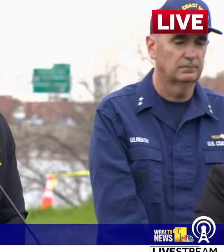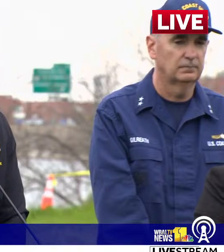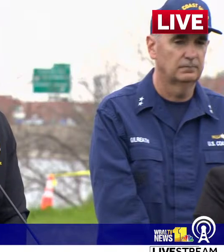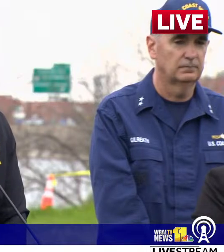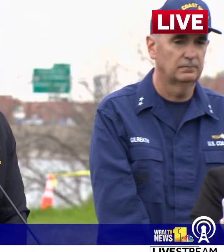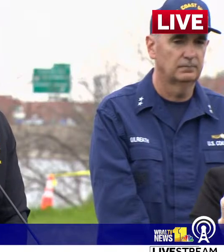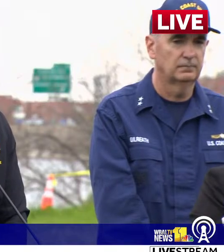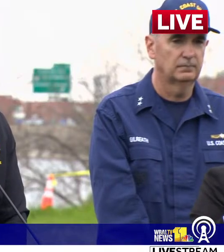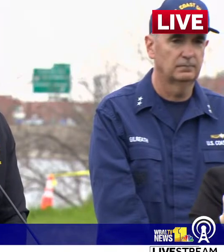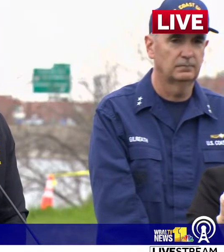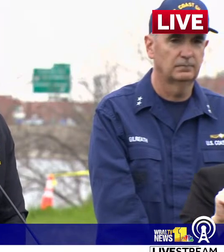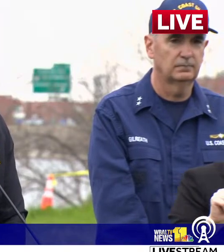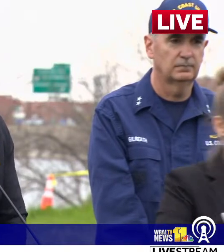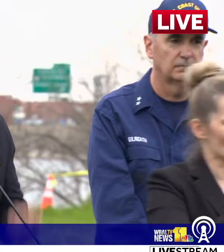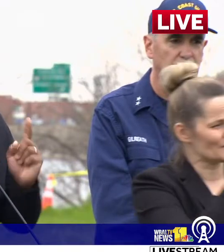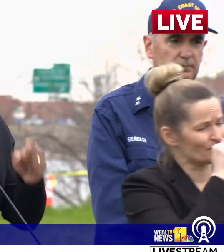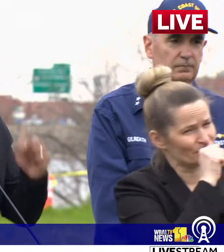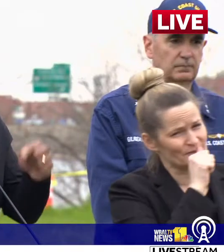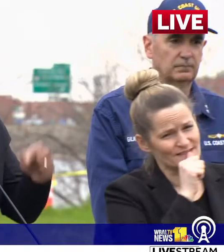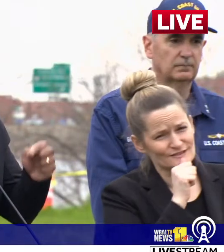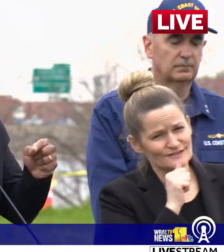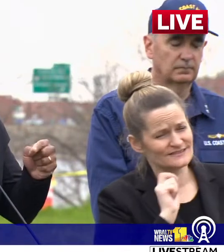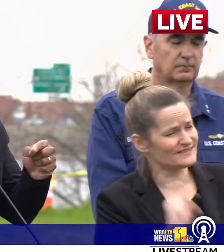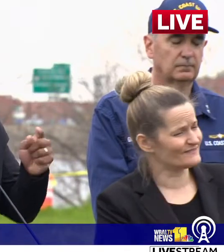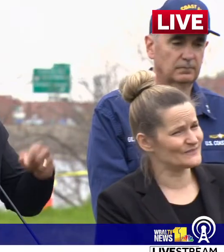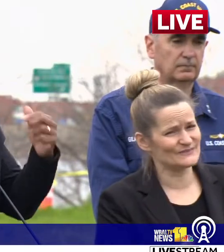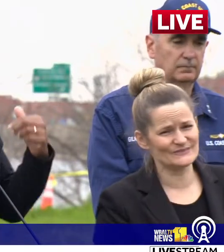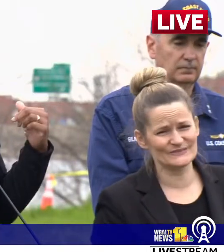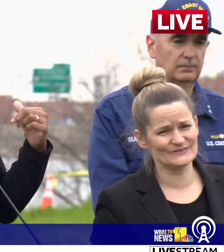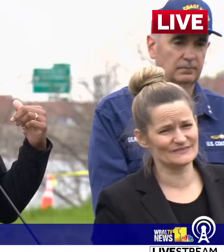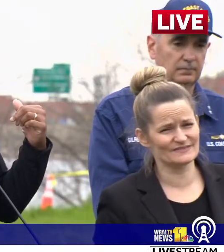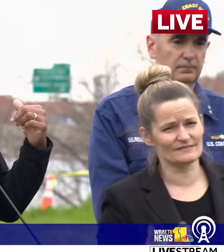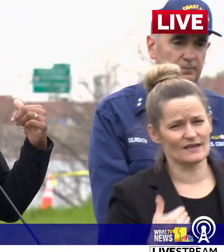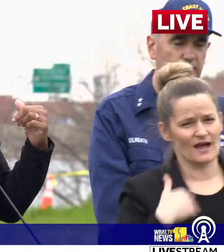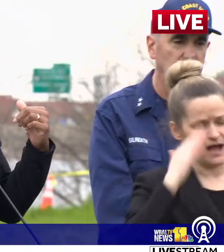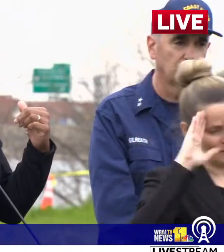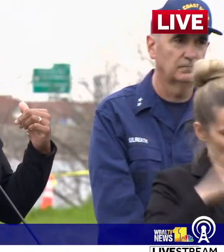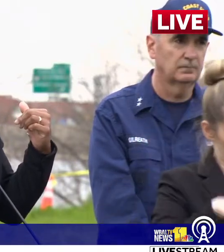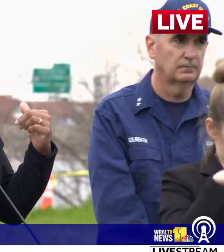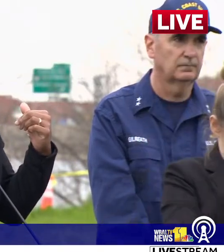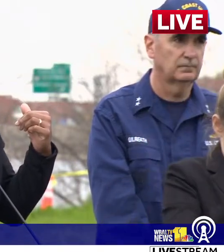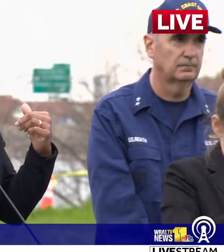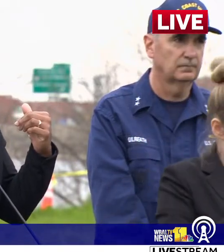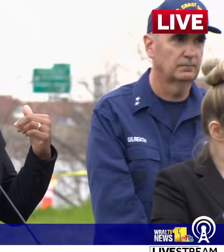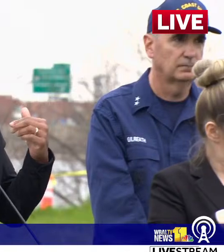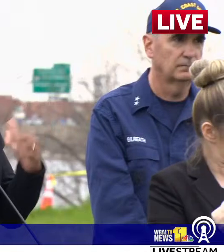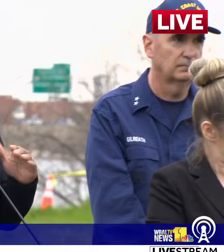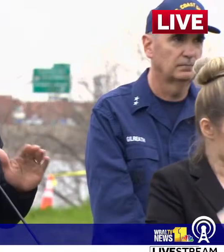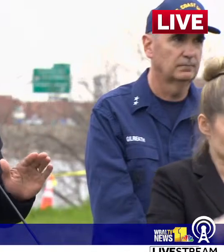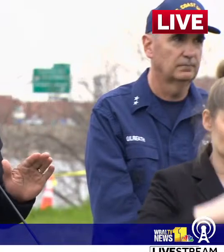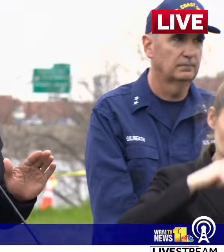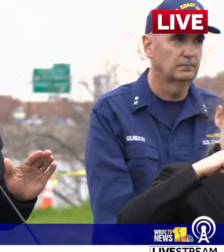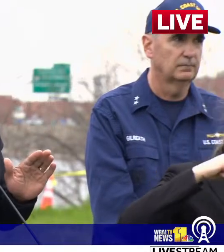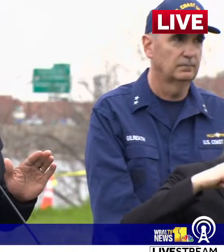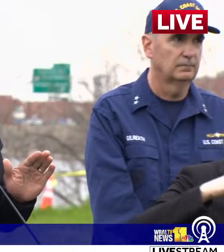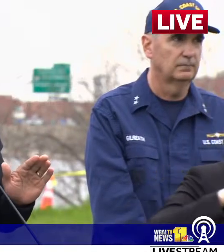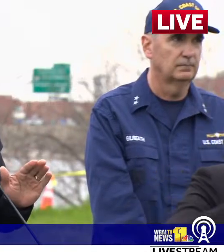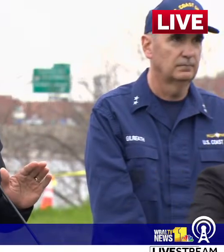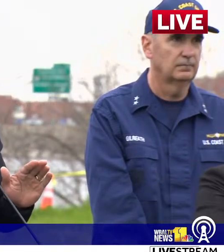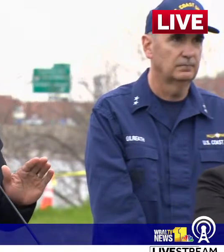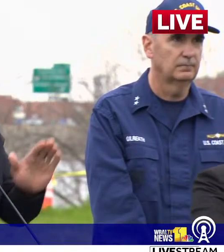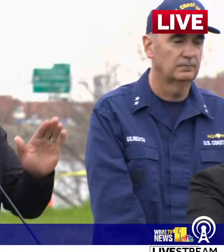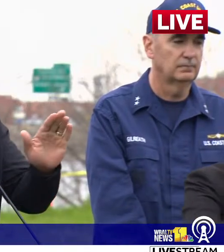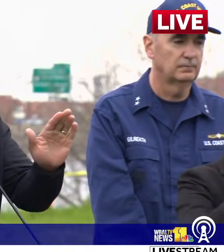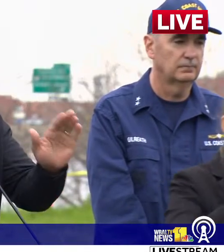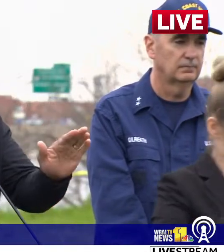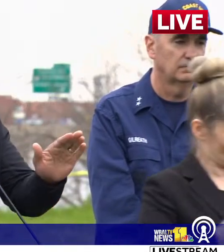to be patient. This is one of the more complex operations that we have seen. You know, there have been lessons learned